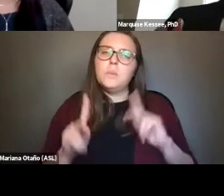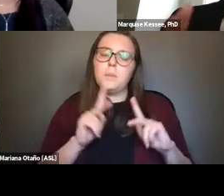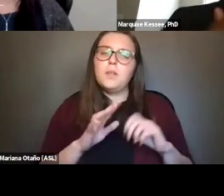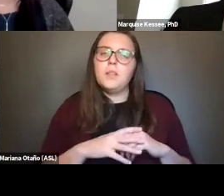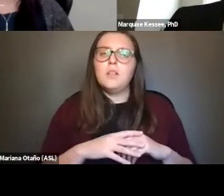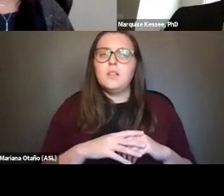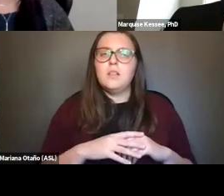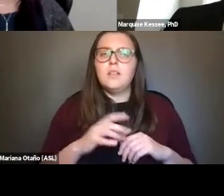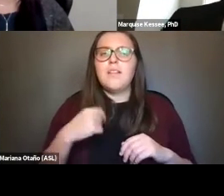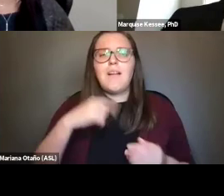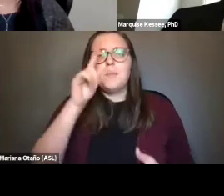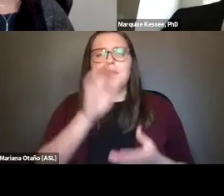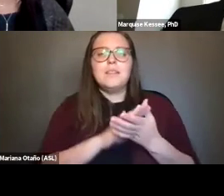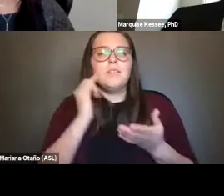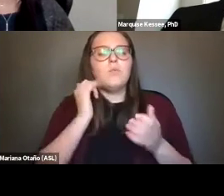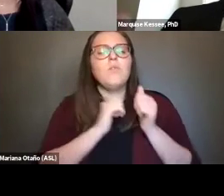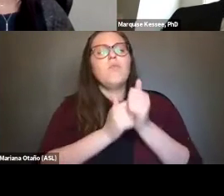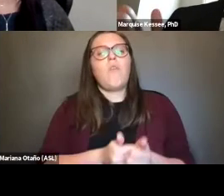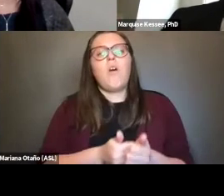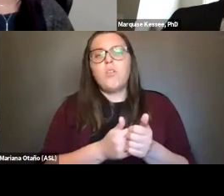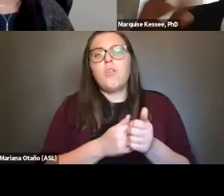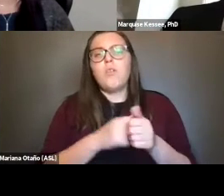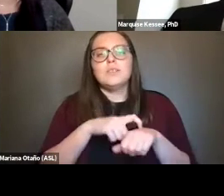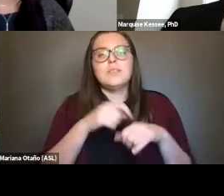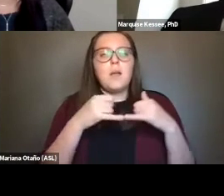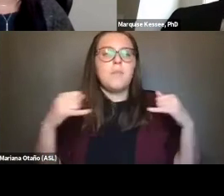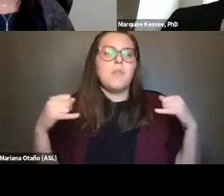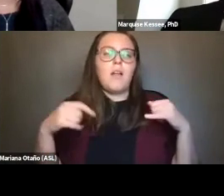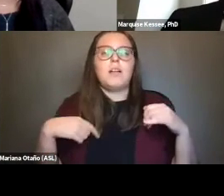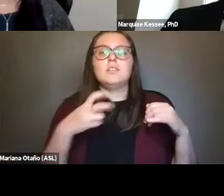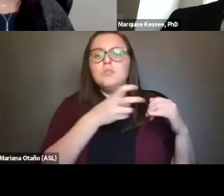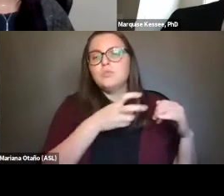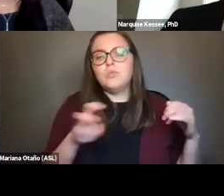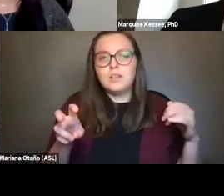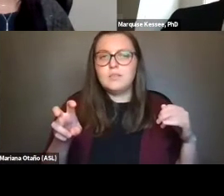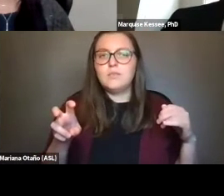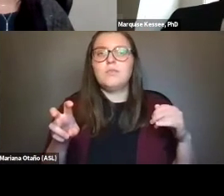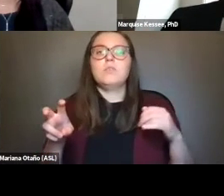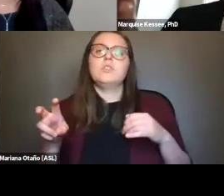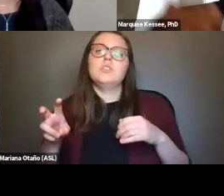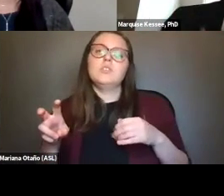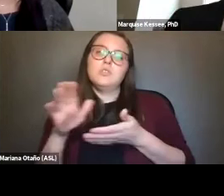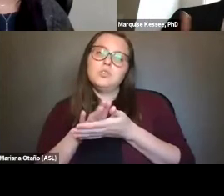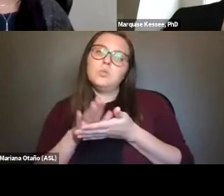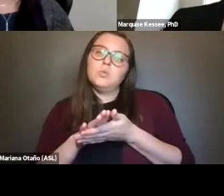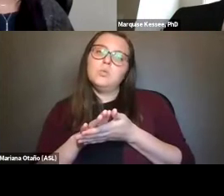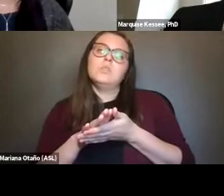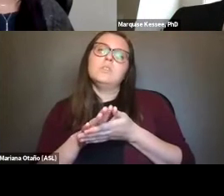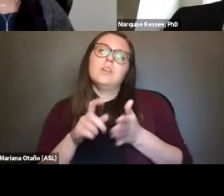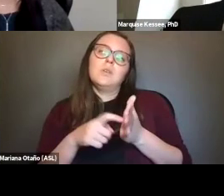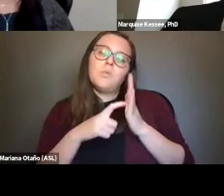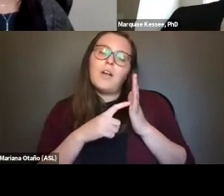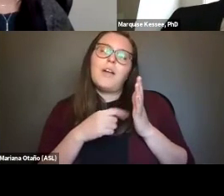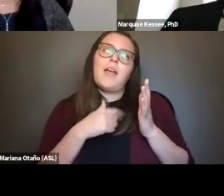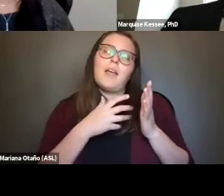we follow the timelines as these transfer institutions are dictating and pace ourselves through